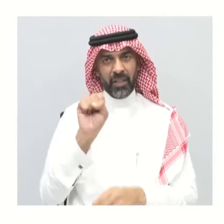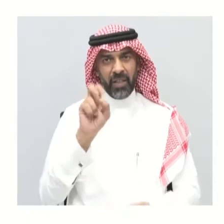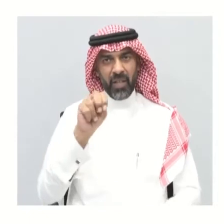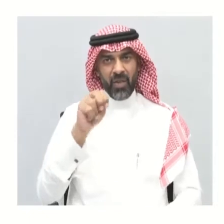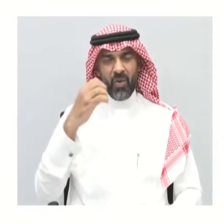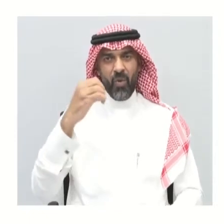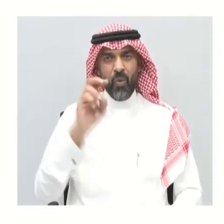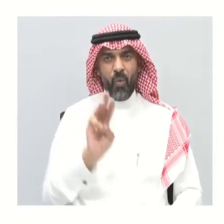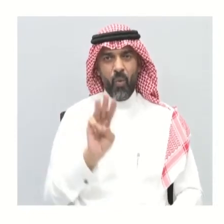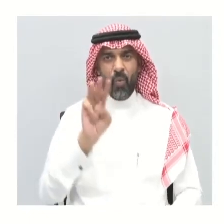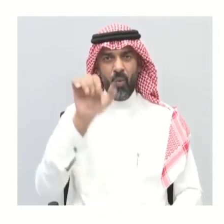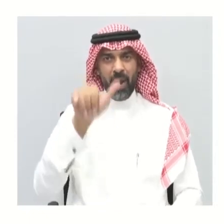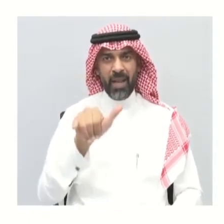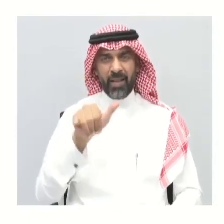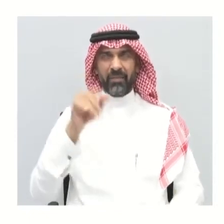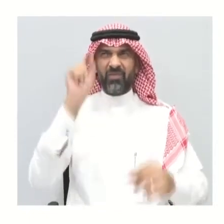snowy today.